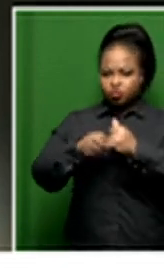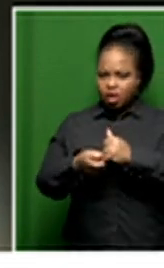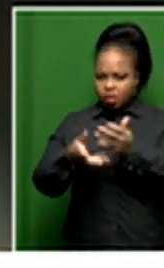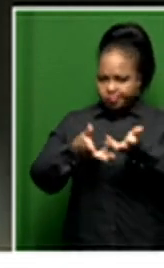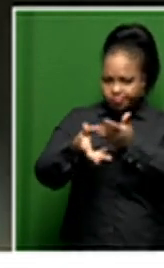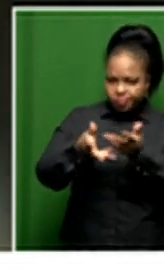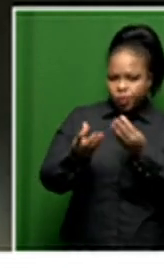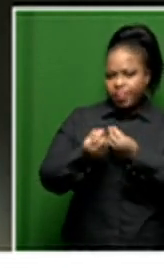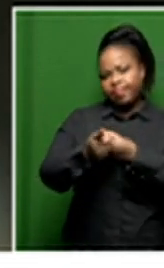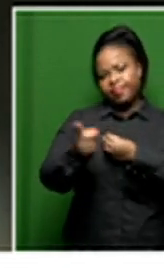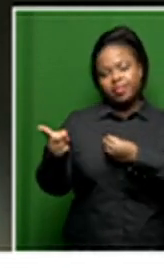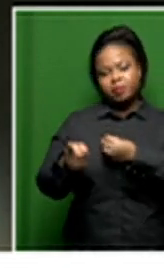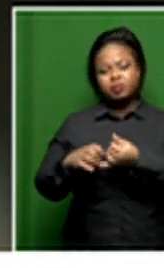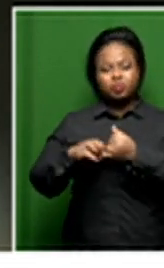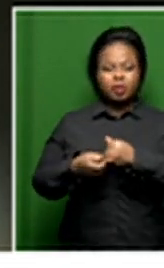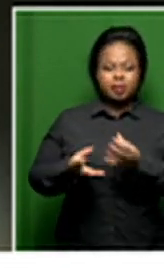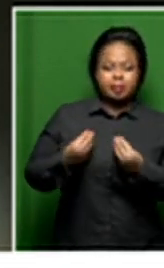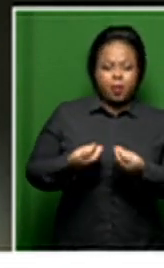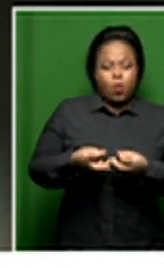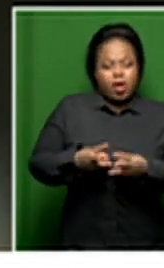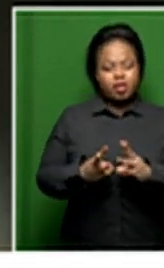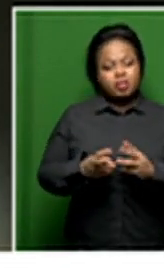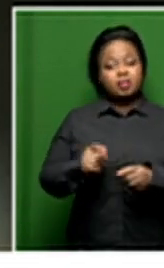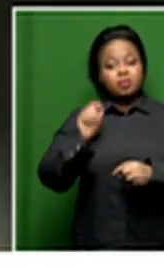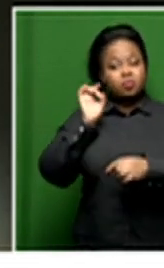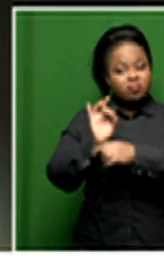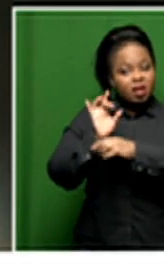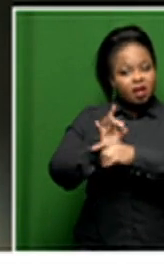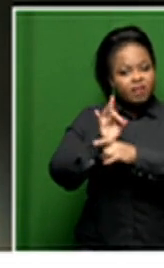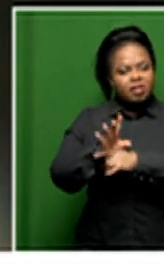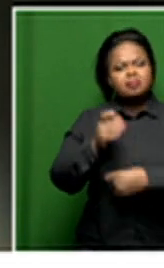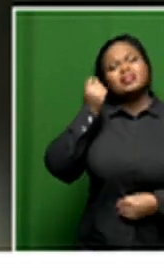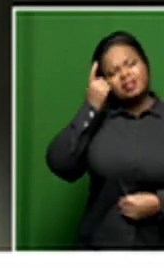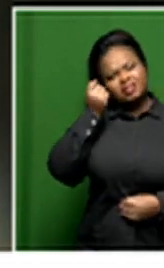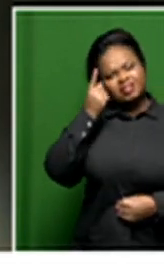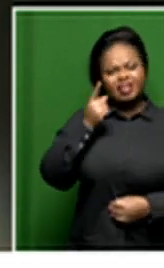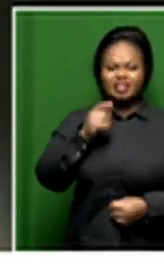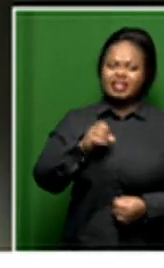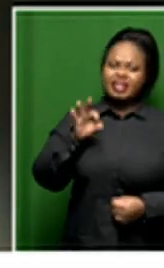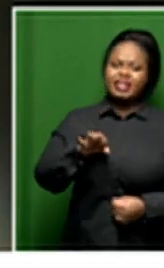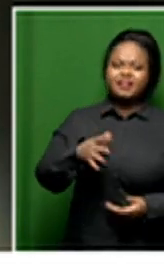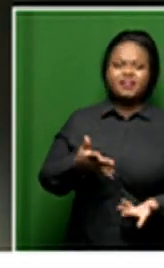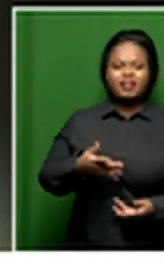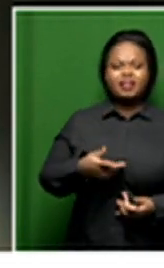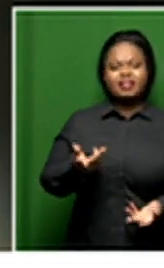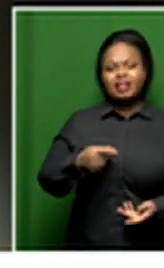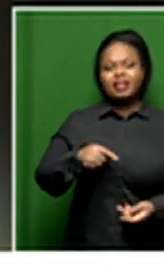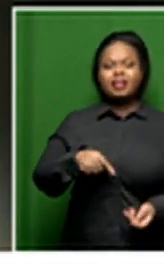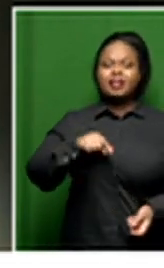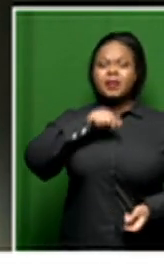at ways of trying to make them understand the consequences of what they are